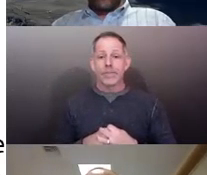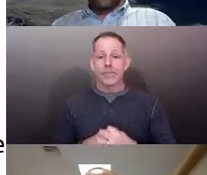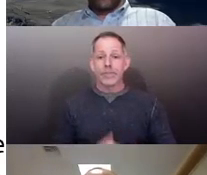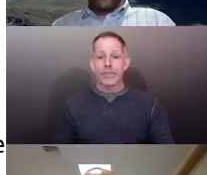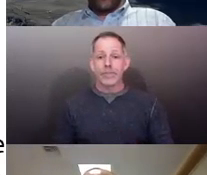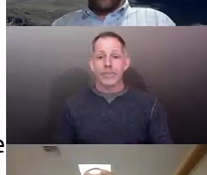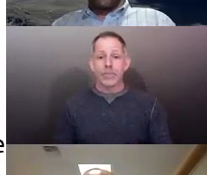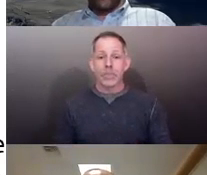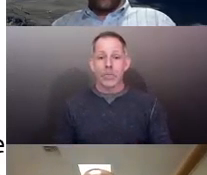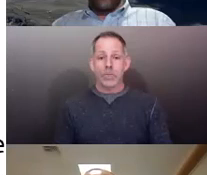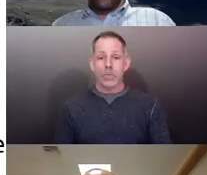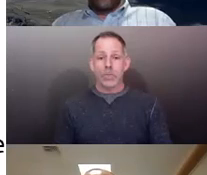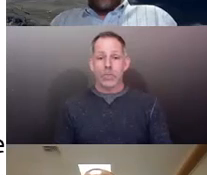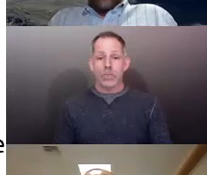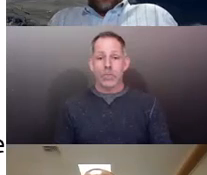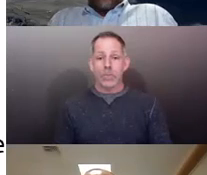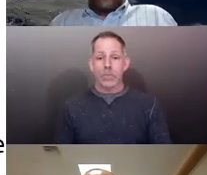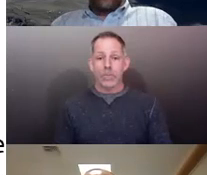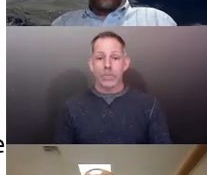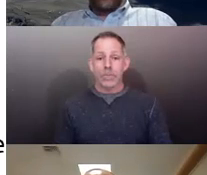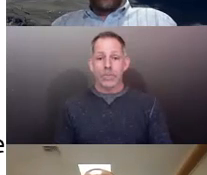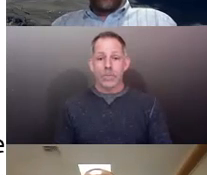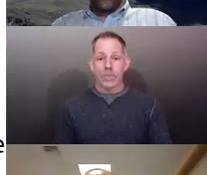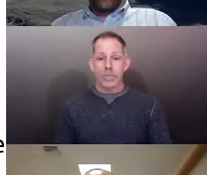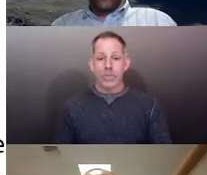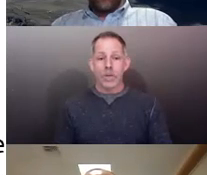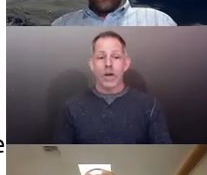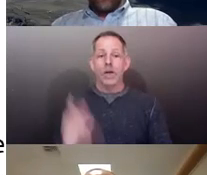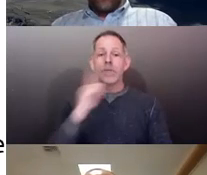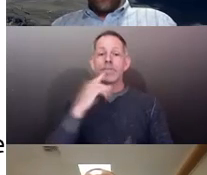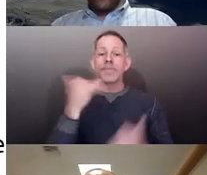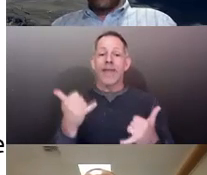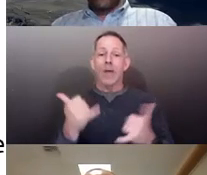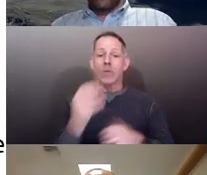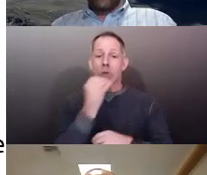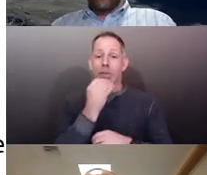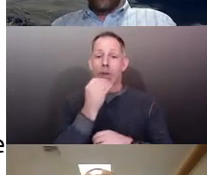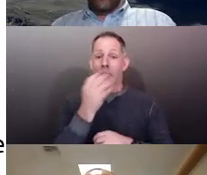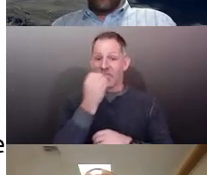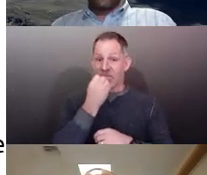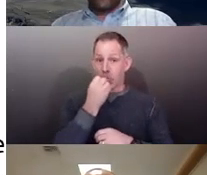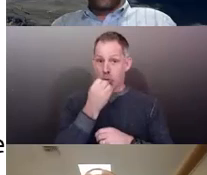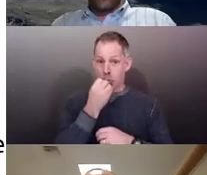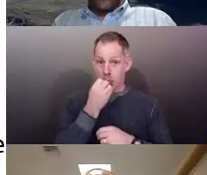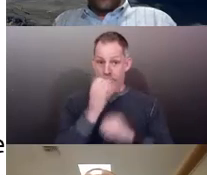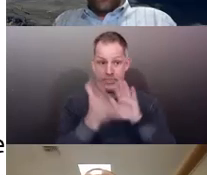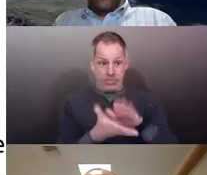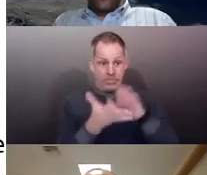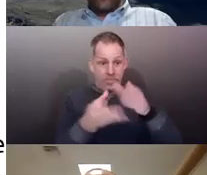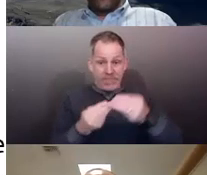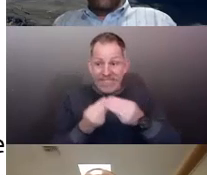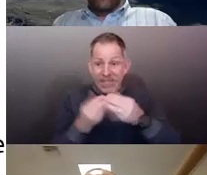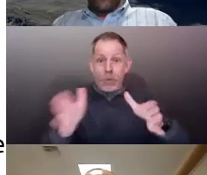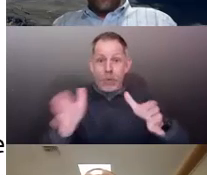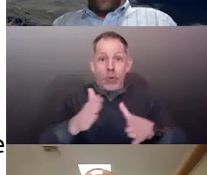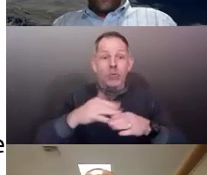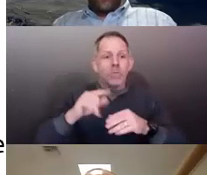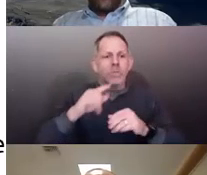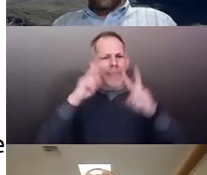is actually a really, in my opinion, really cool analysis of looking at socioeconomic